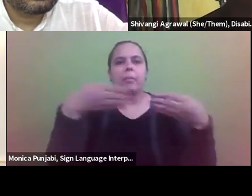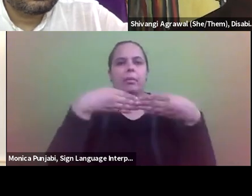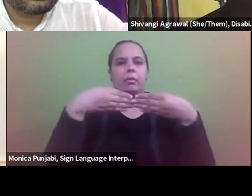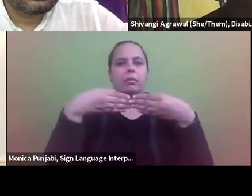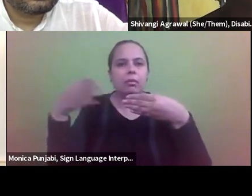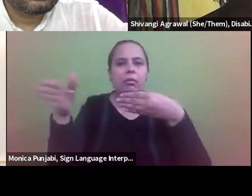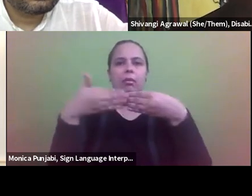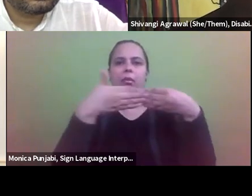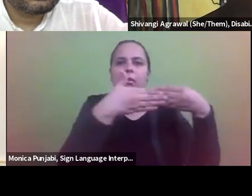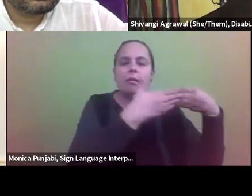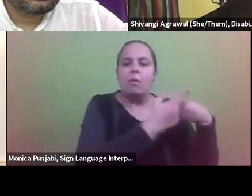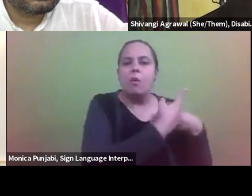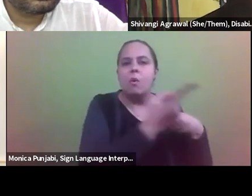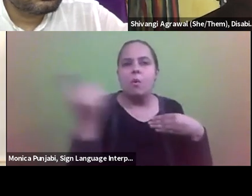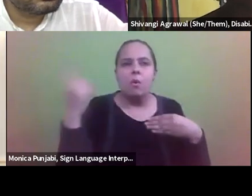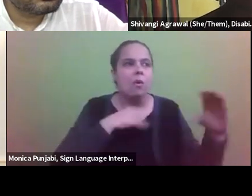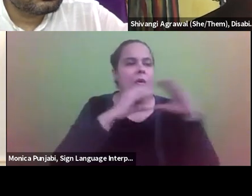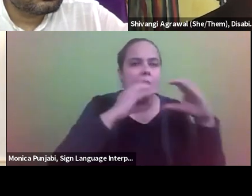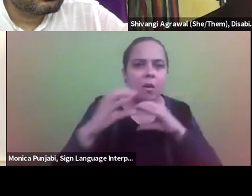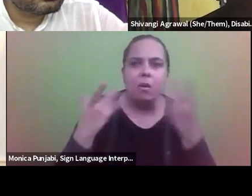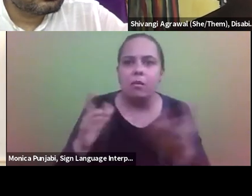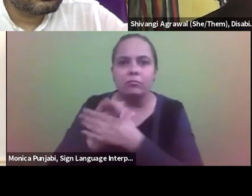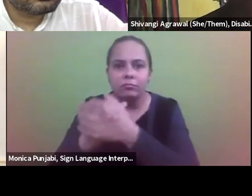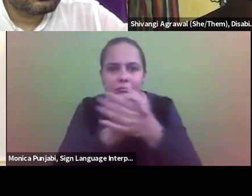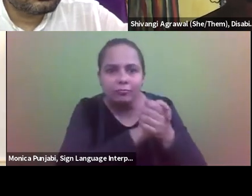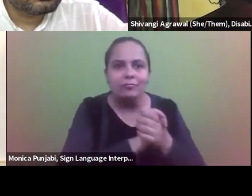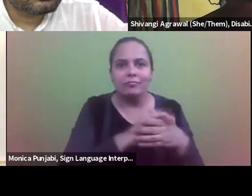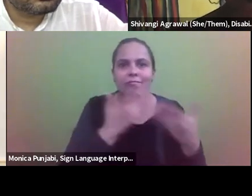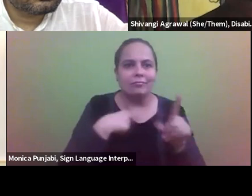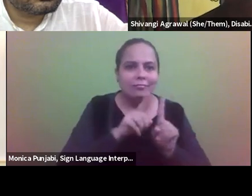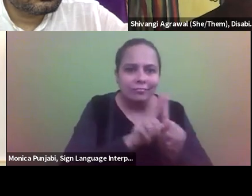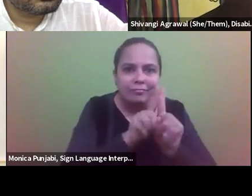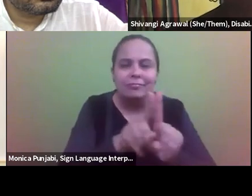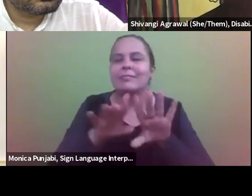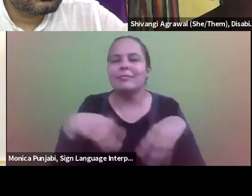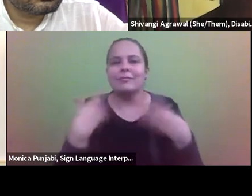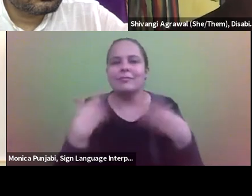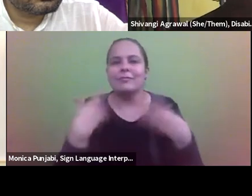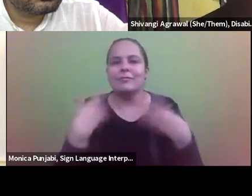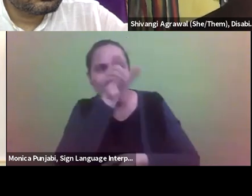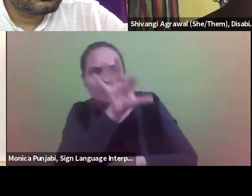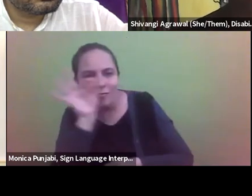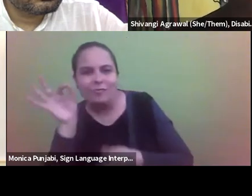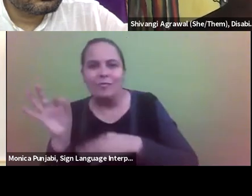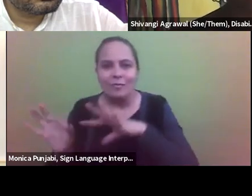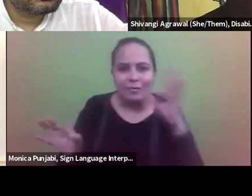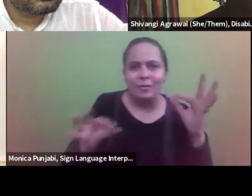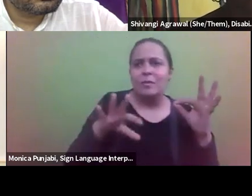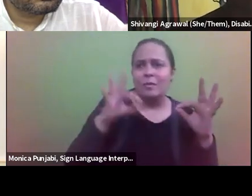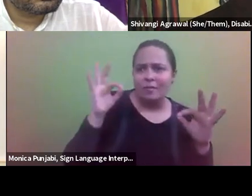and kind of stops us from making friends and addressing the issues that we are concerned